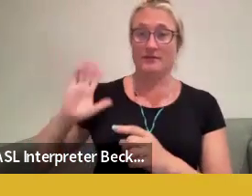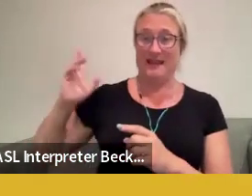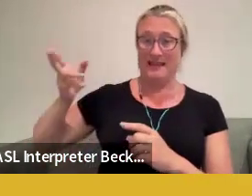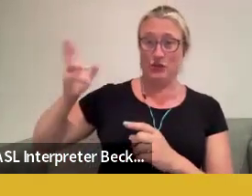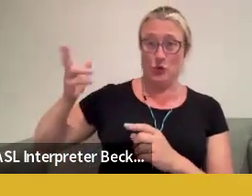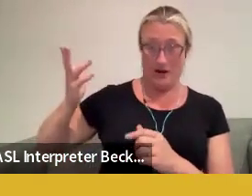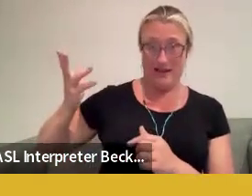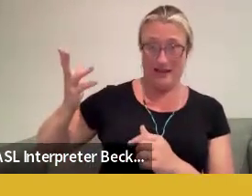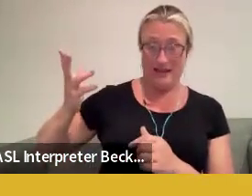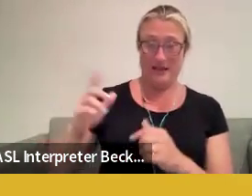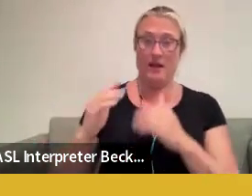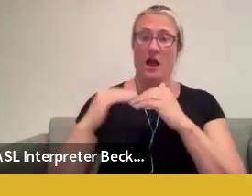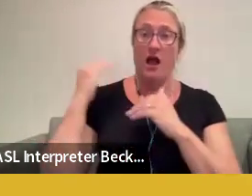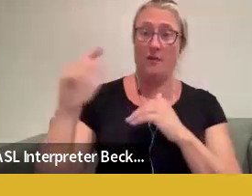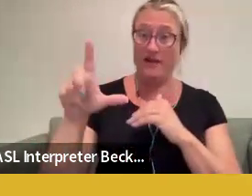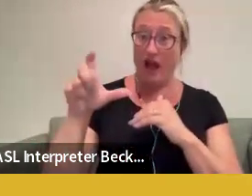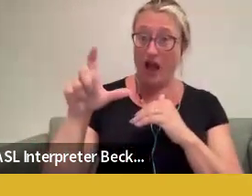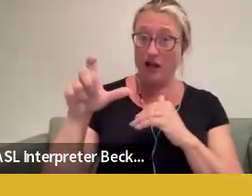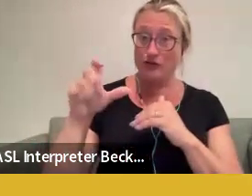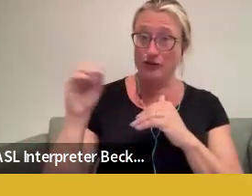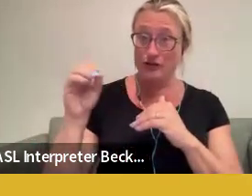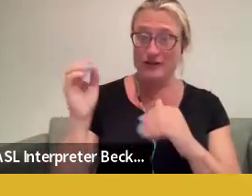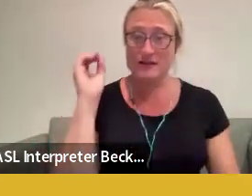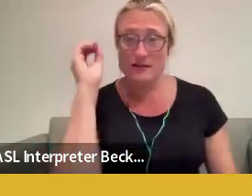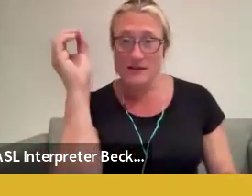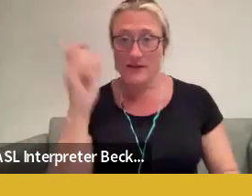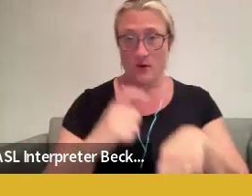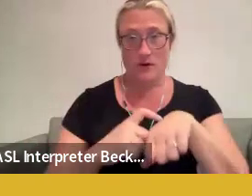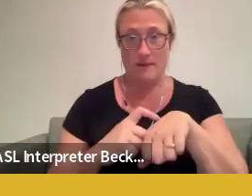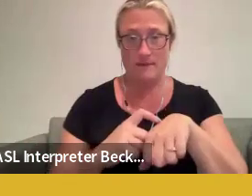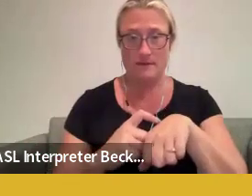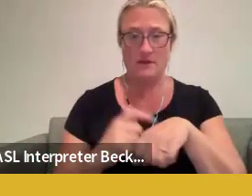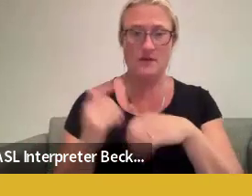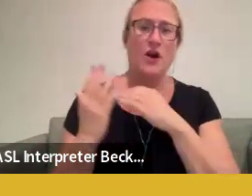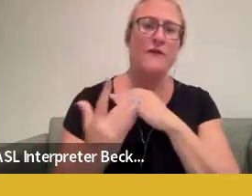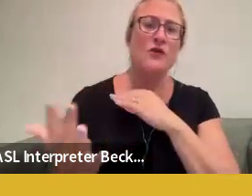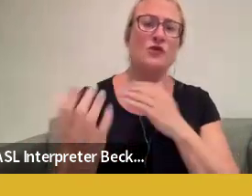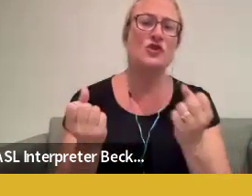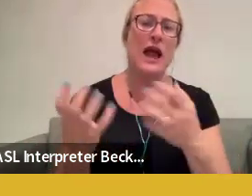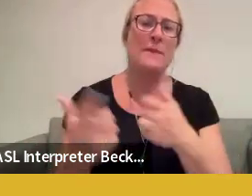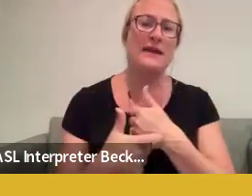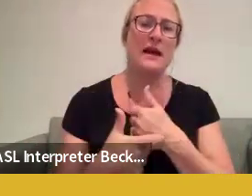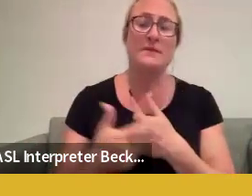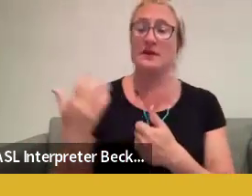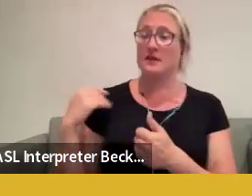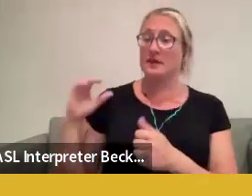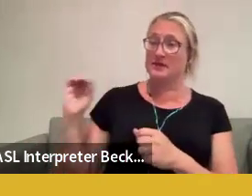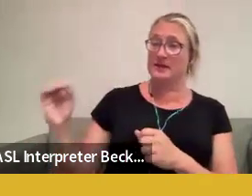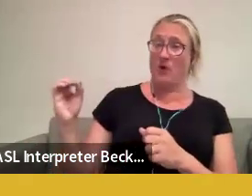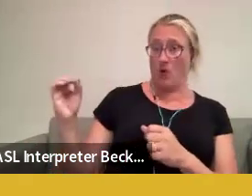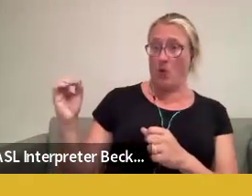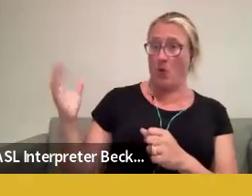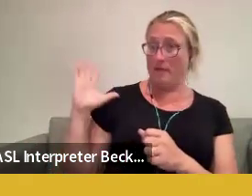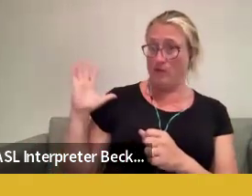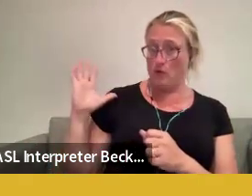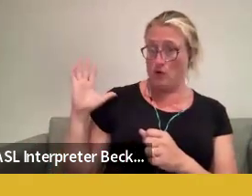above 100 degrees. How many days do we think we'll have in the future? If we had 0 days above 100 degrees in